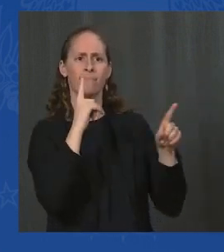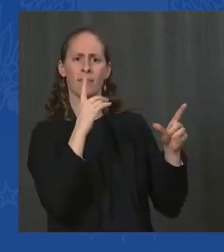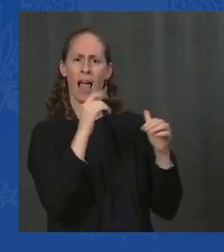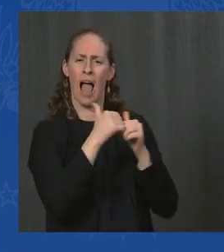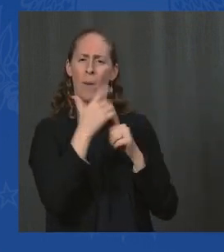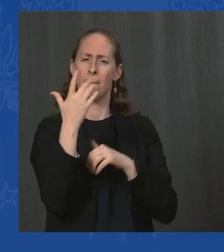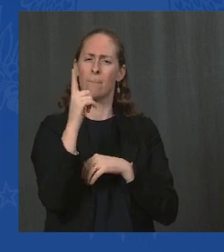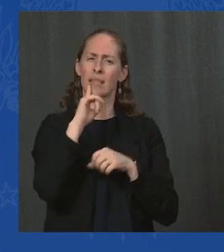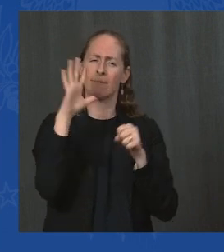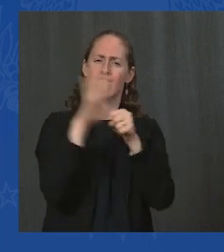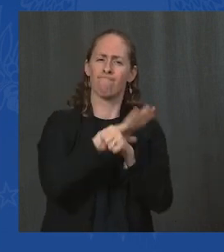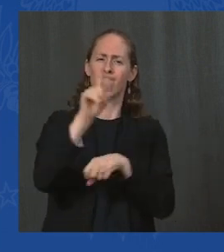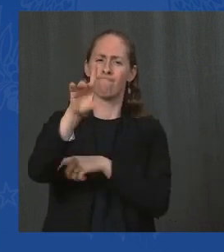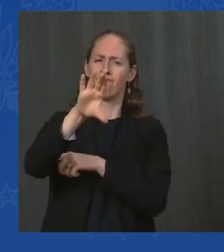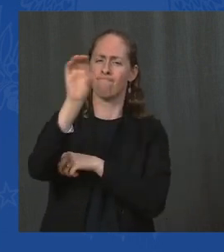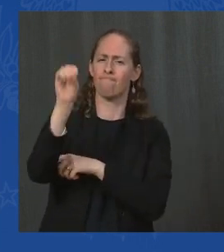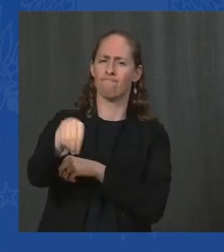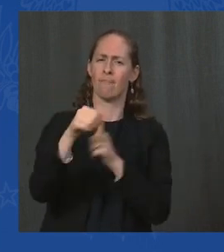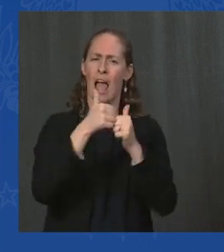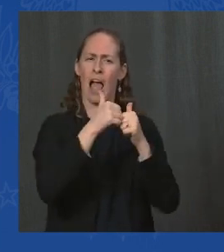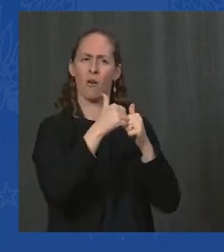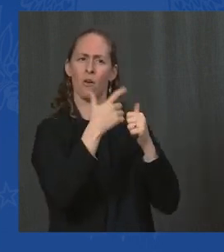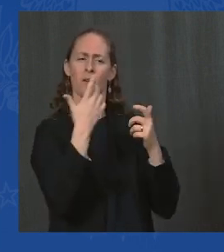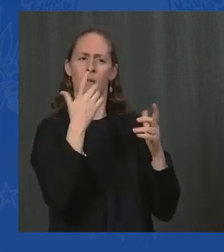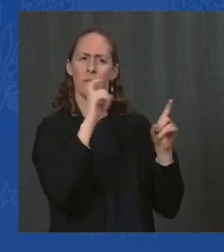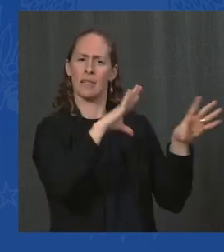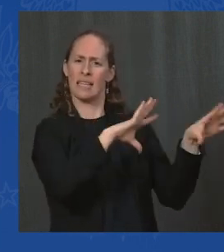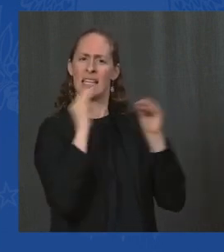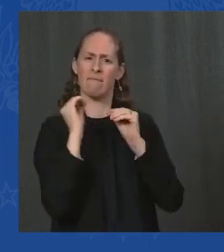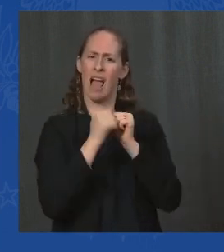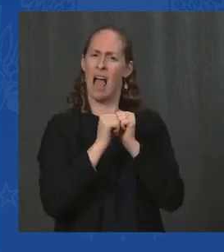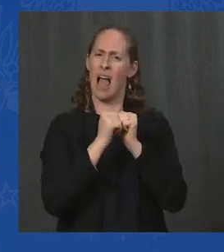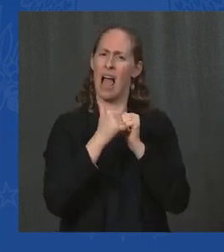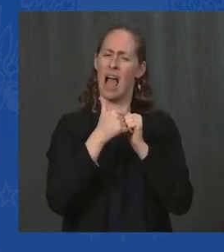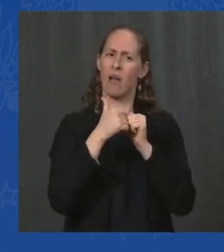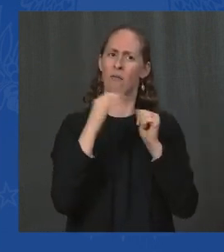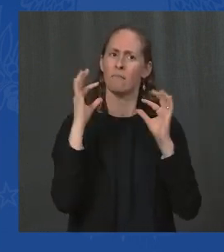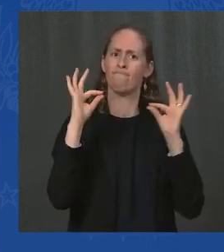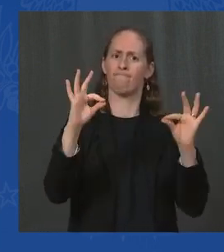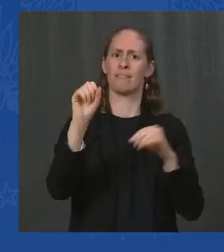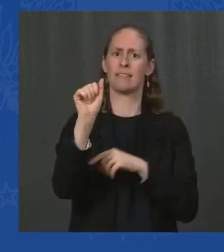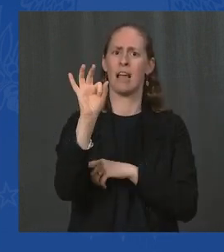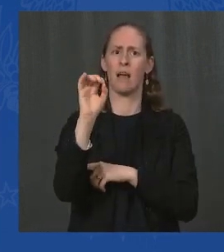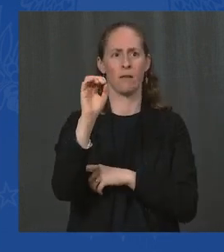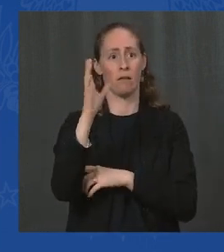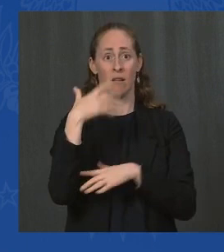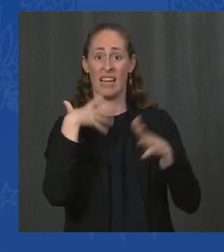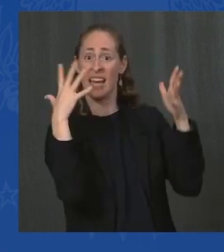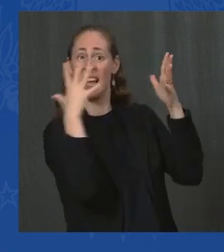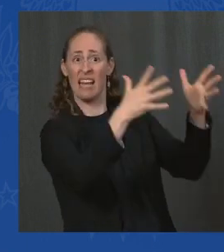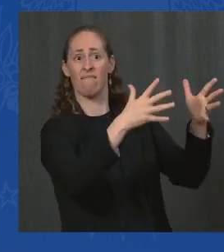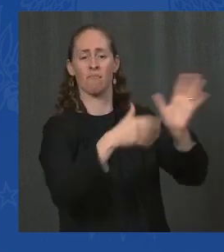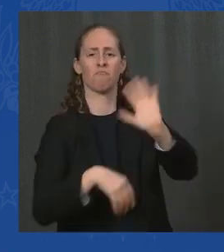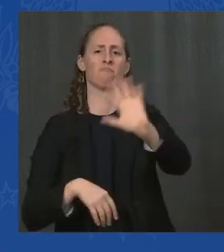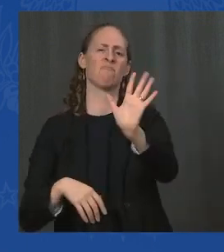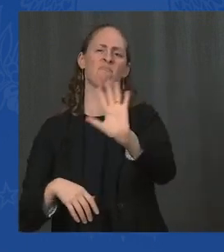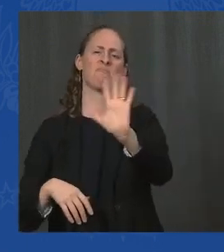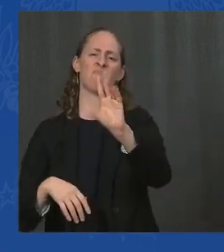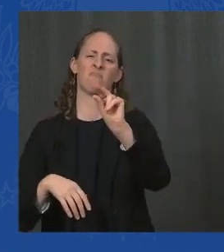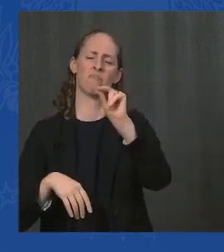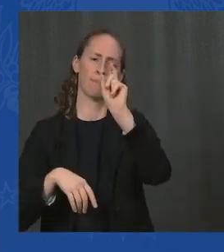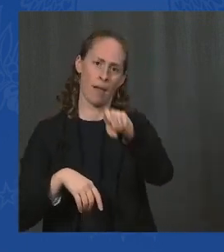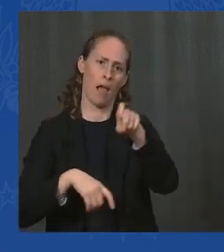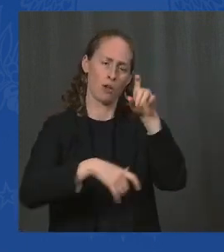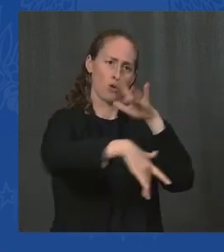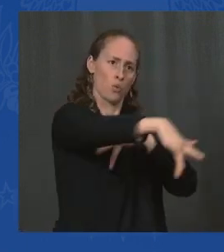country was not to continue with 6,000 troops on the ground in harm's way in Kabul, but rather to get them out